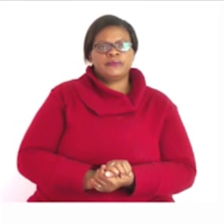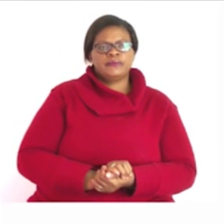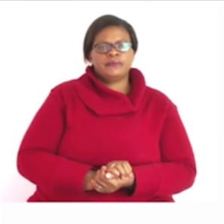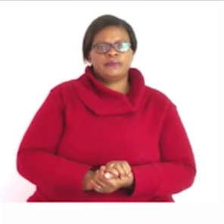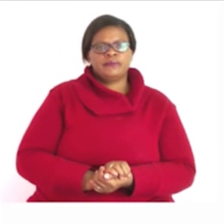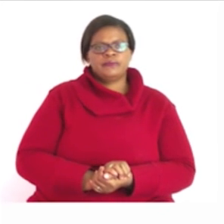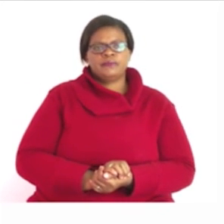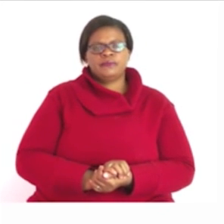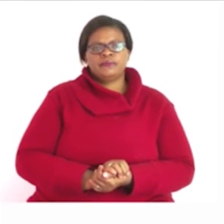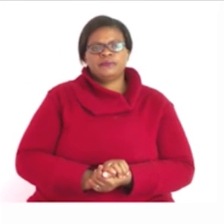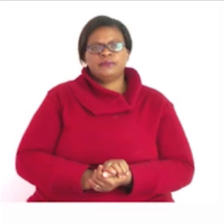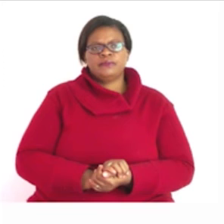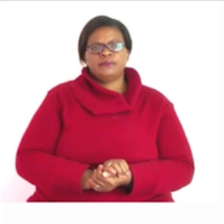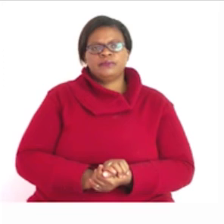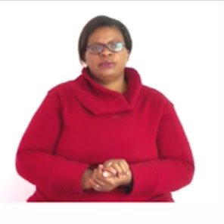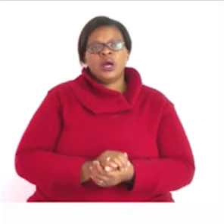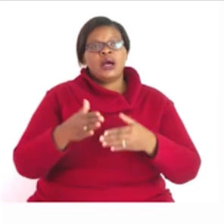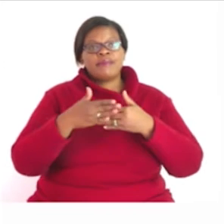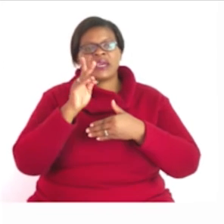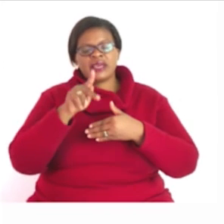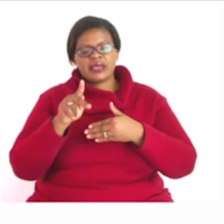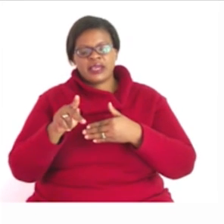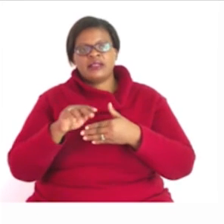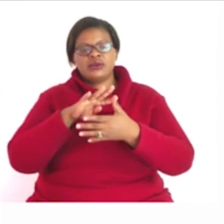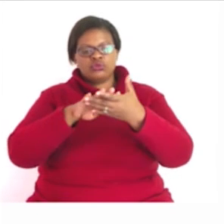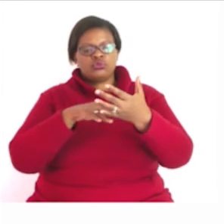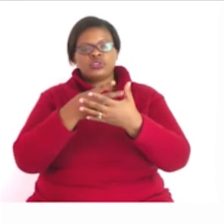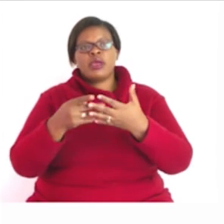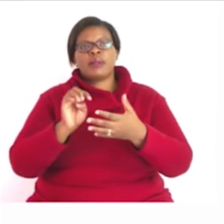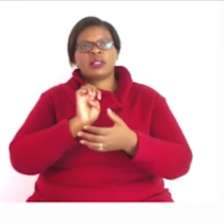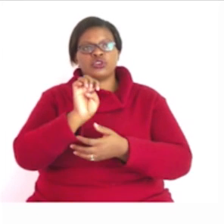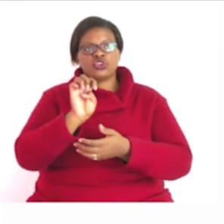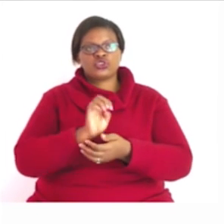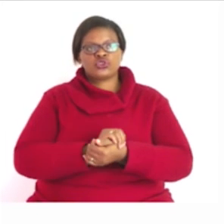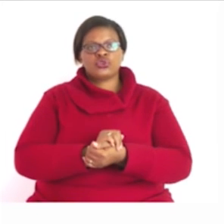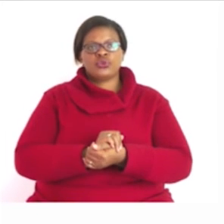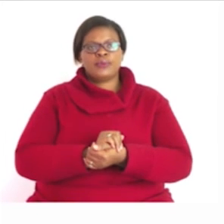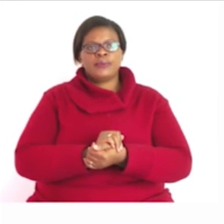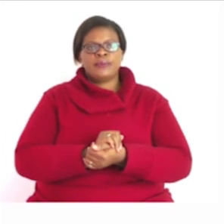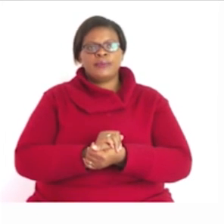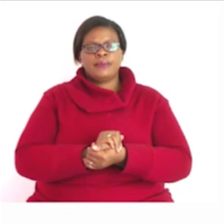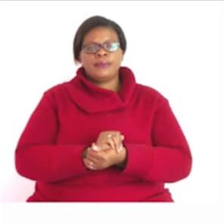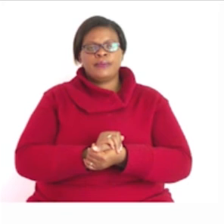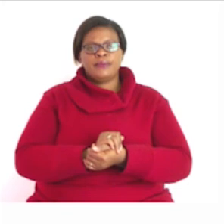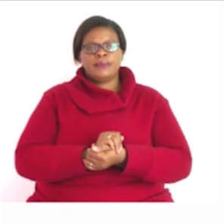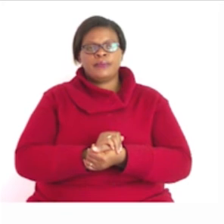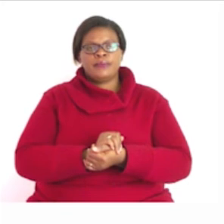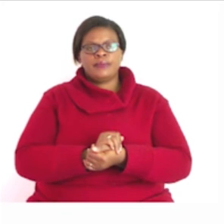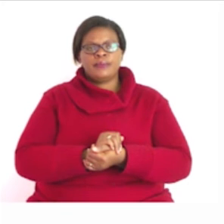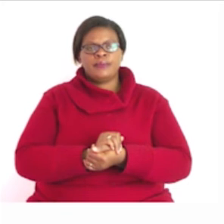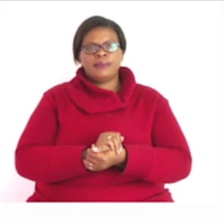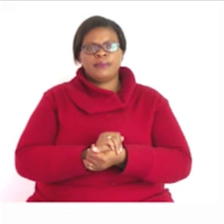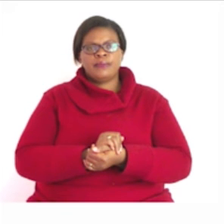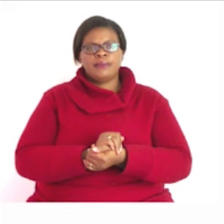Okay? So you go back to your activity, to your table,